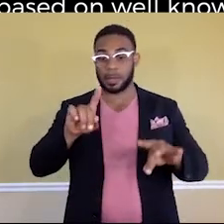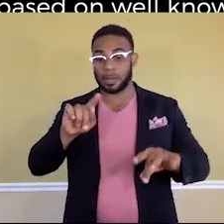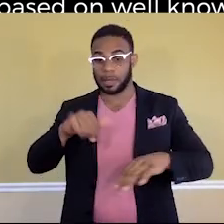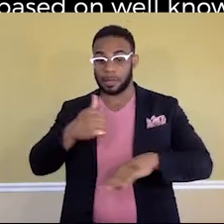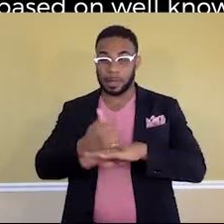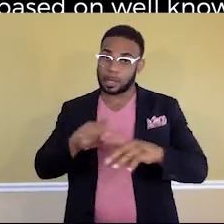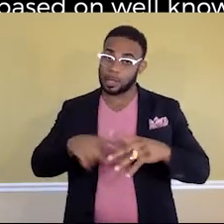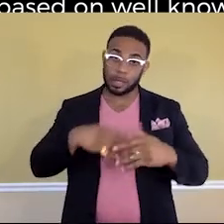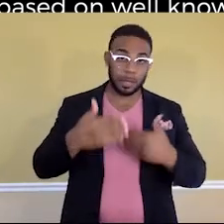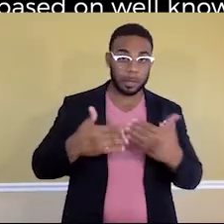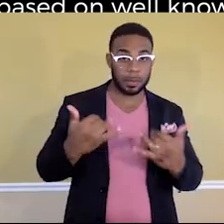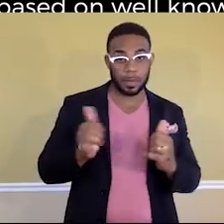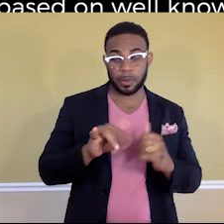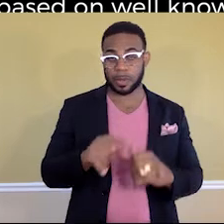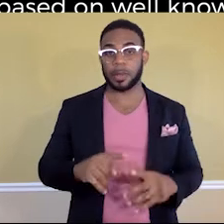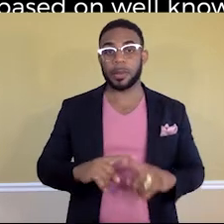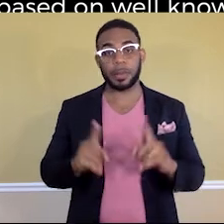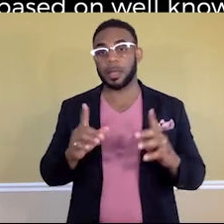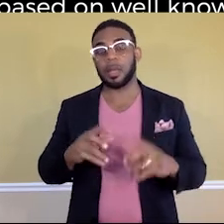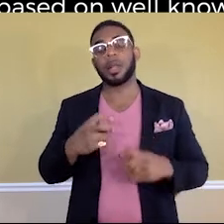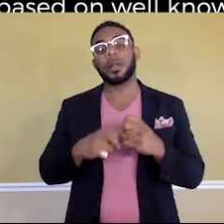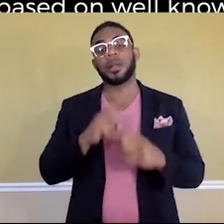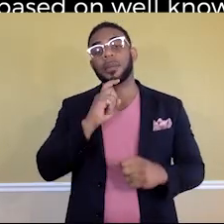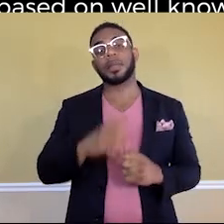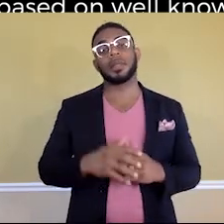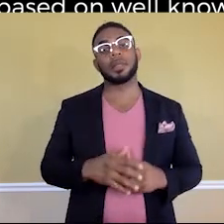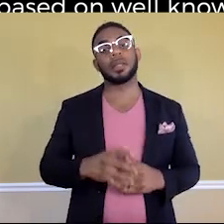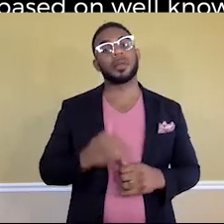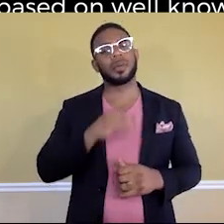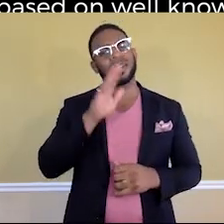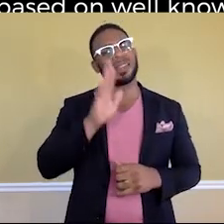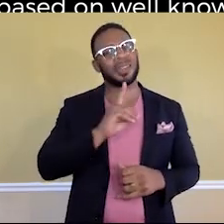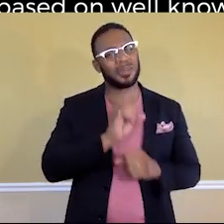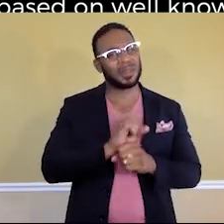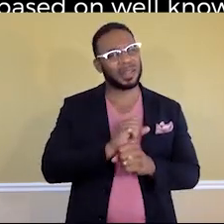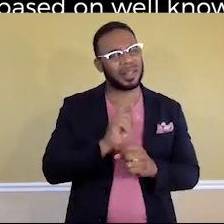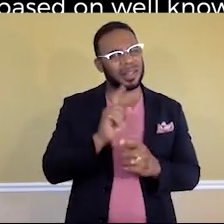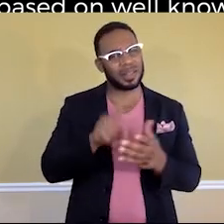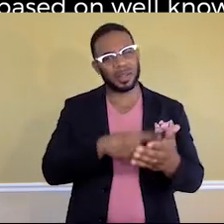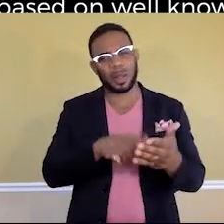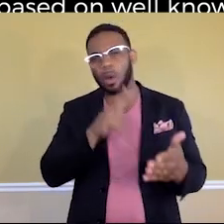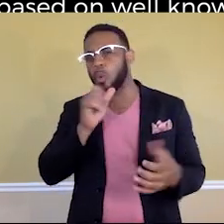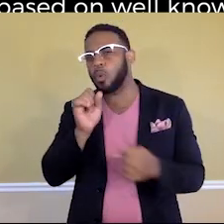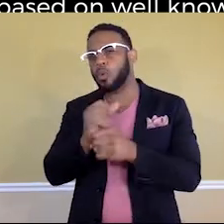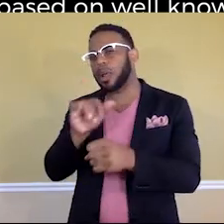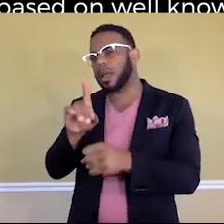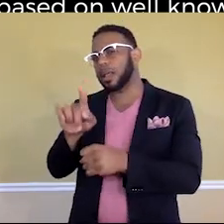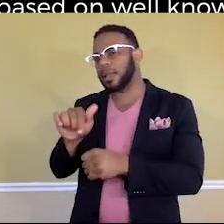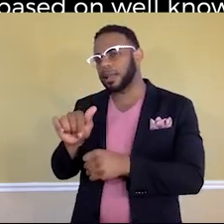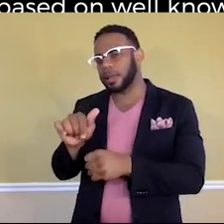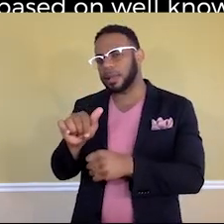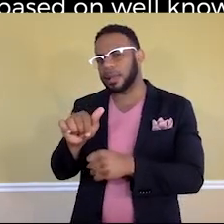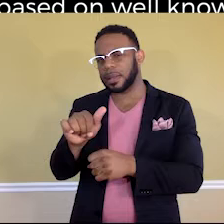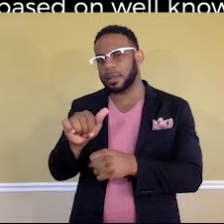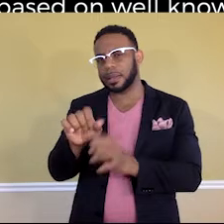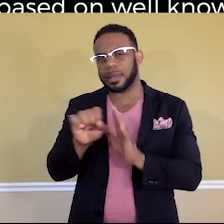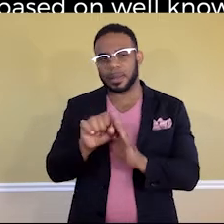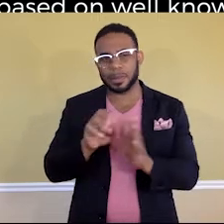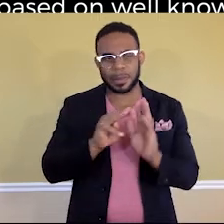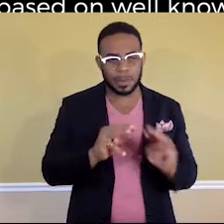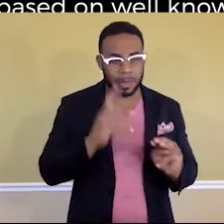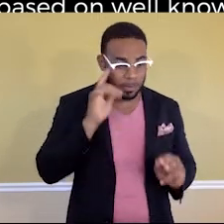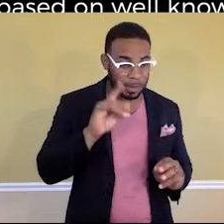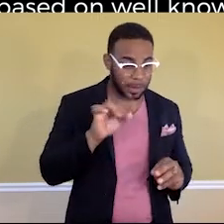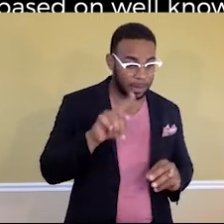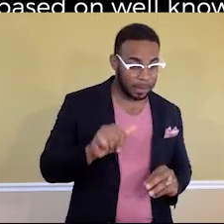set and start playing with it. But the problem is we're never really critiquing who created that data, the sampling methods for